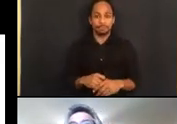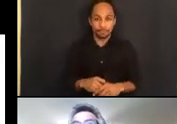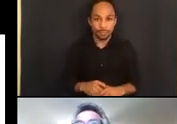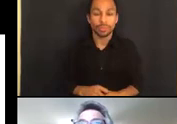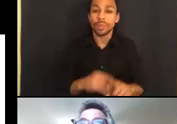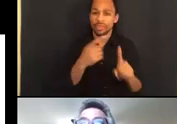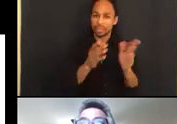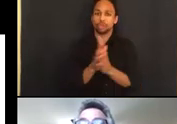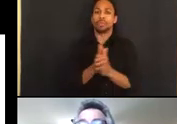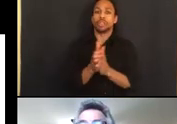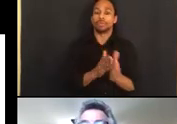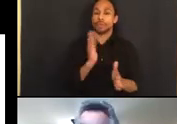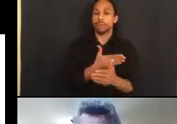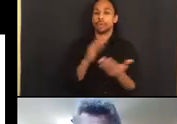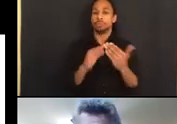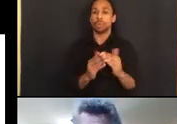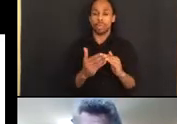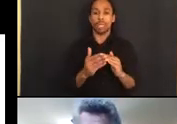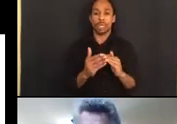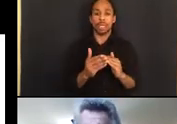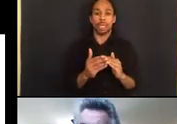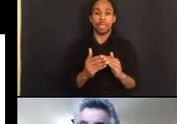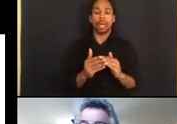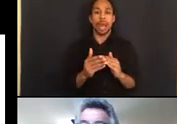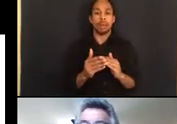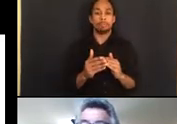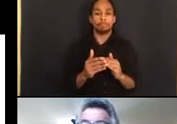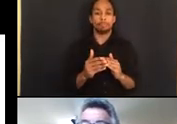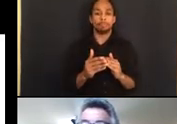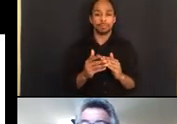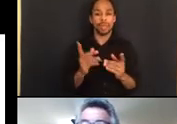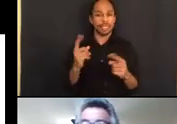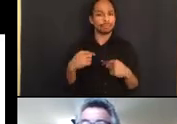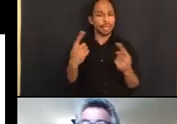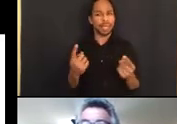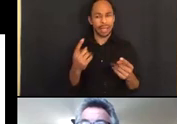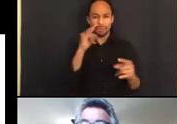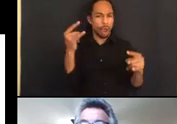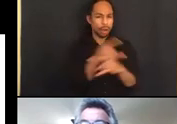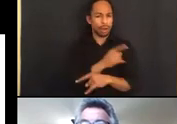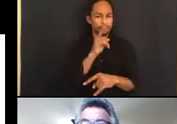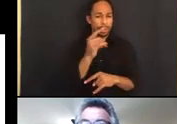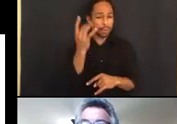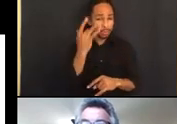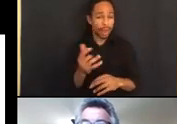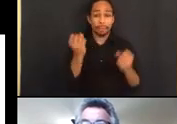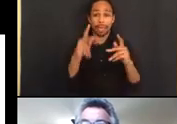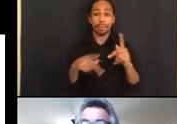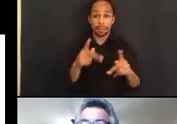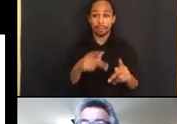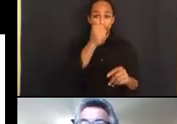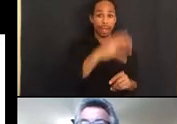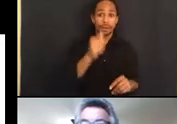determination of our community as essential has been a cruel irony in that for many women and men employed in agriculture,